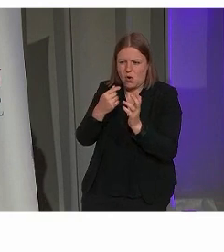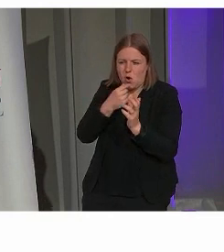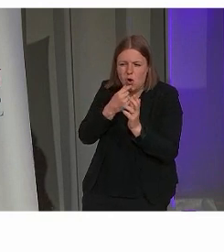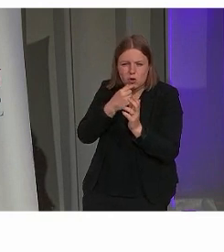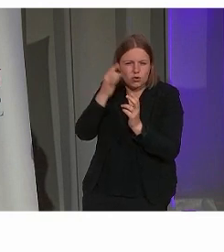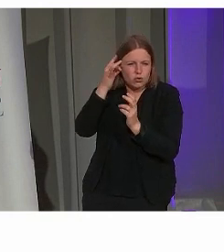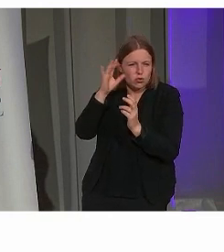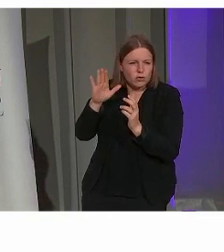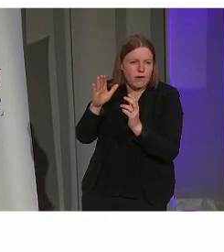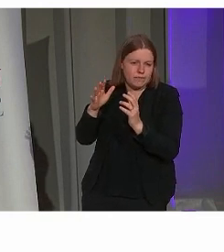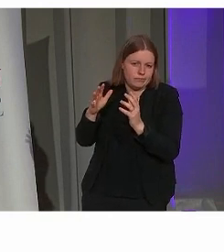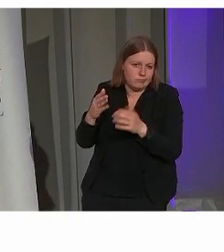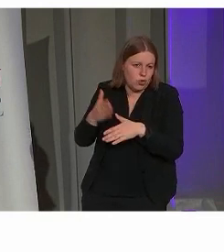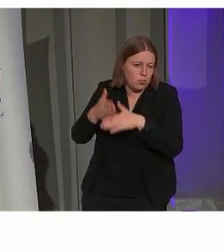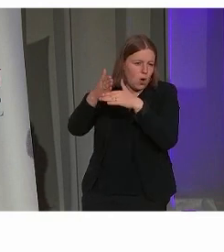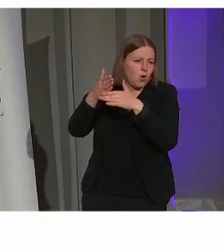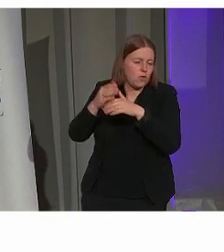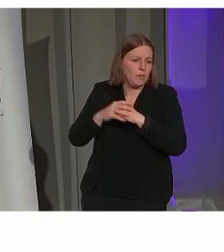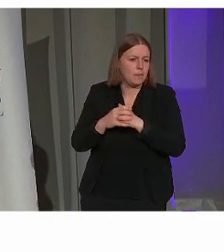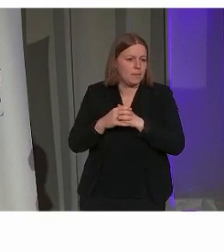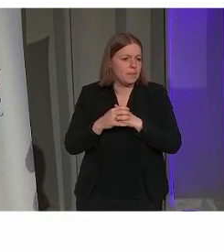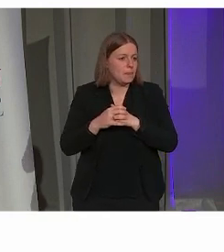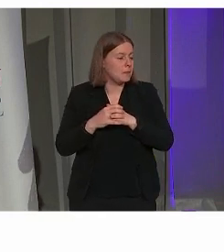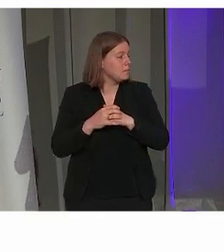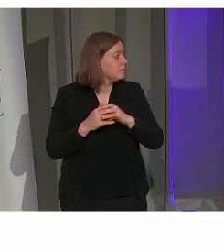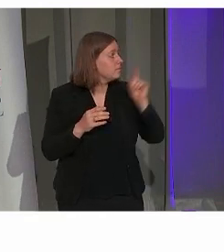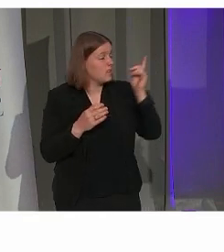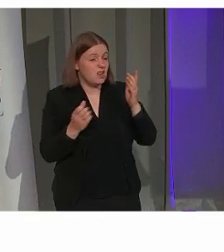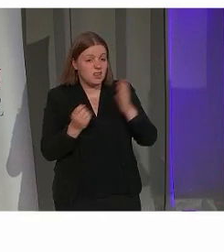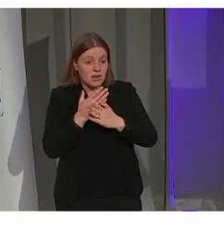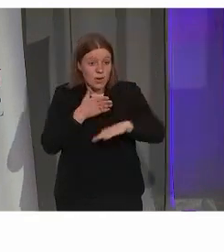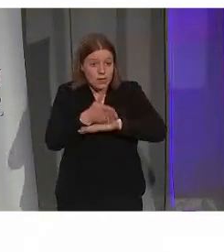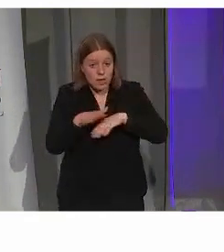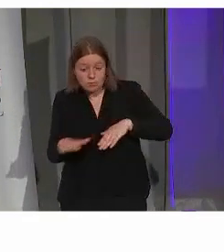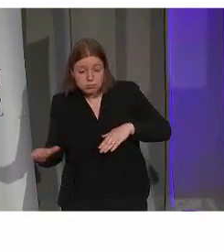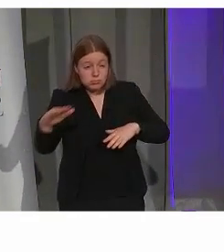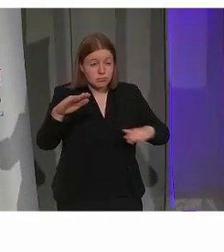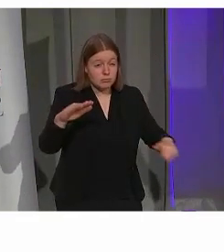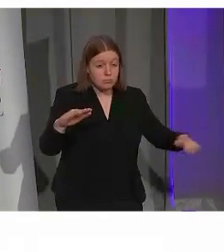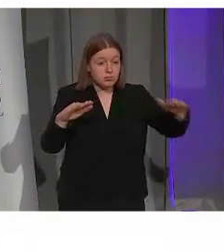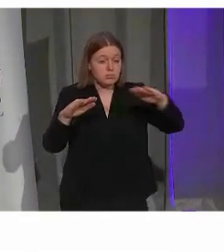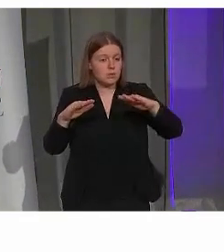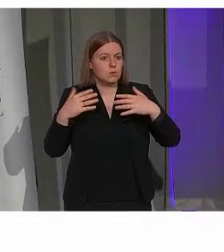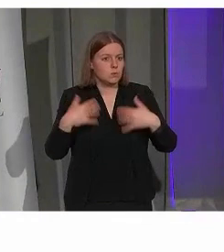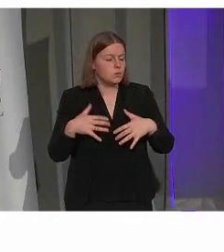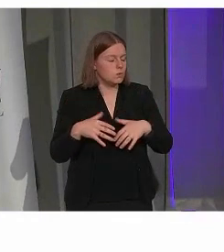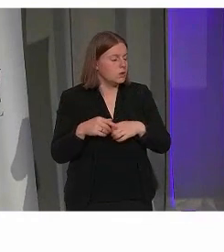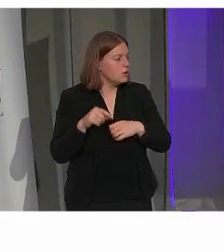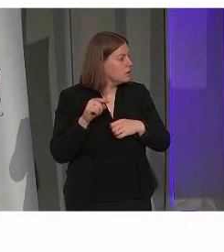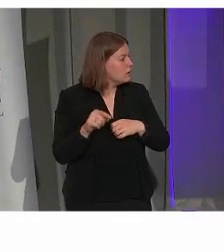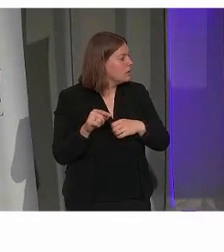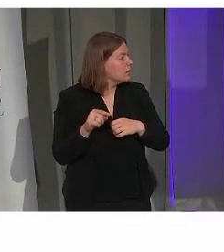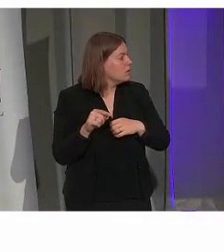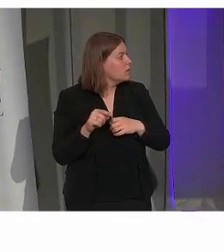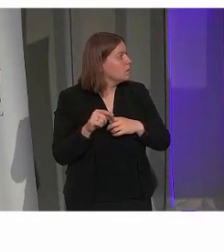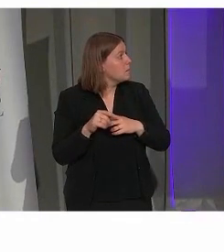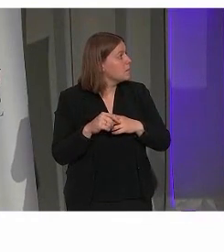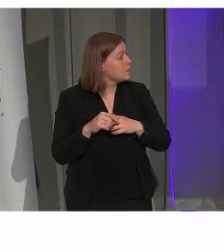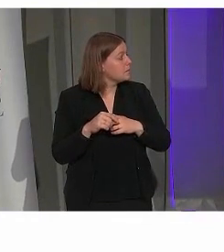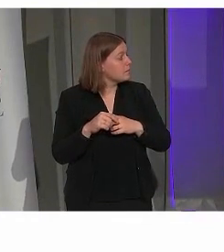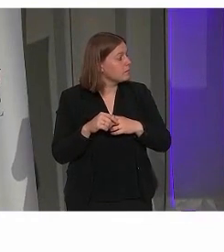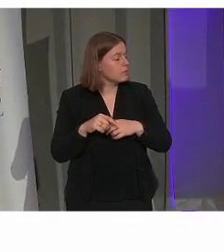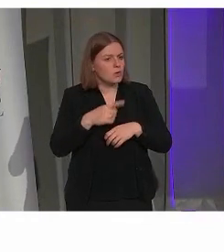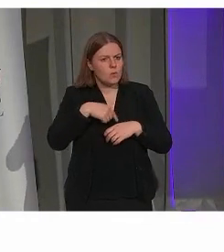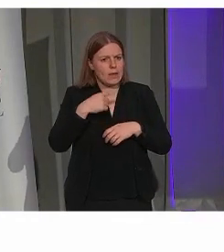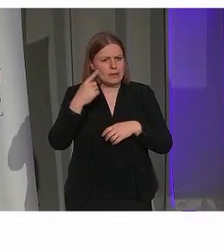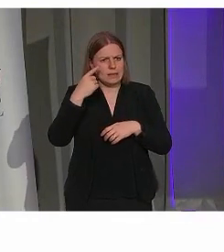this award states, "This new ramp and entrance portico to the north transept of St Paul's Cathedral was deemed to be